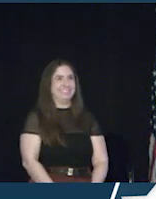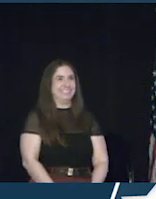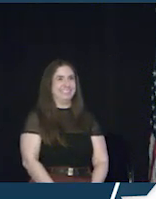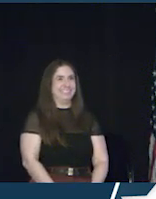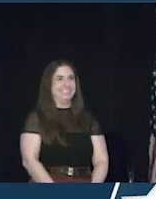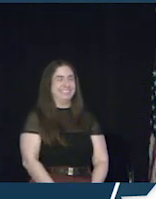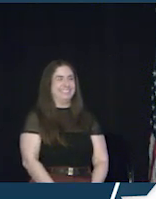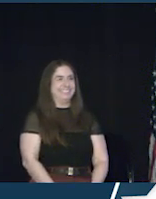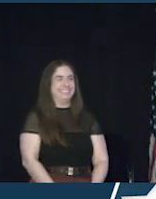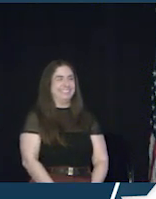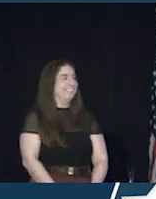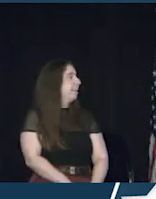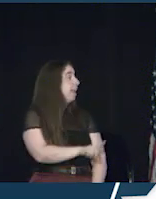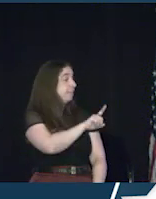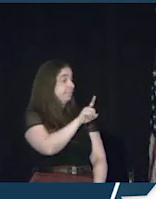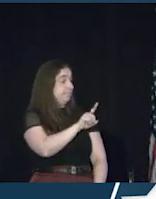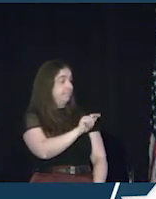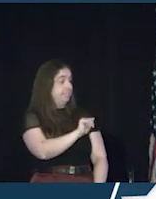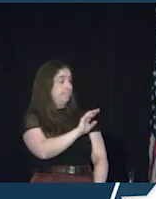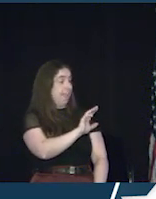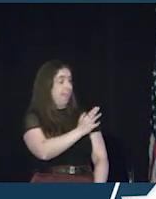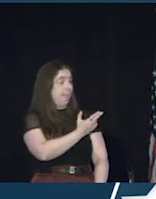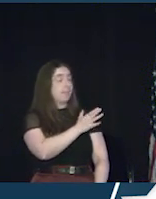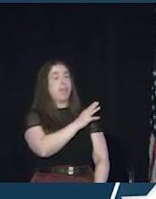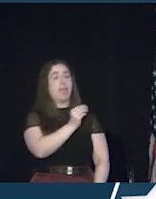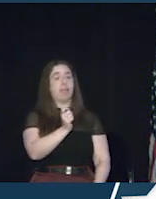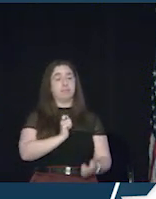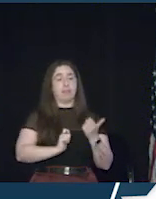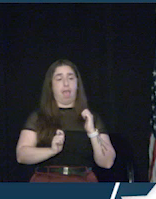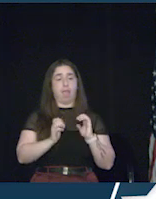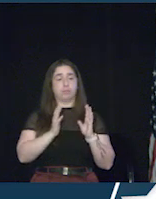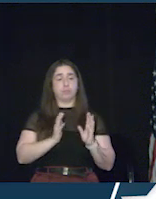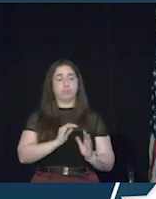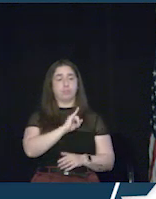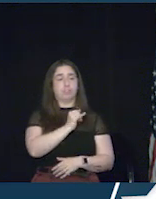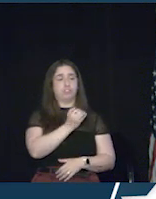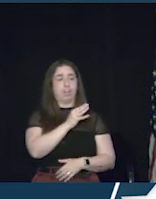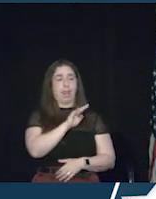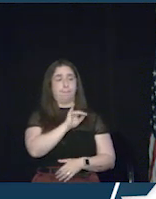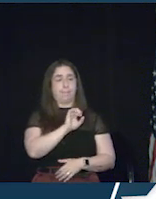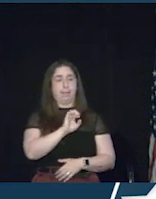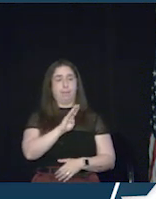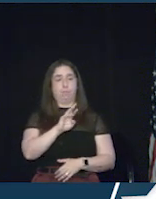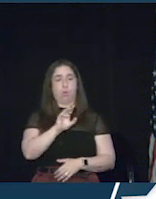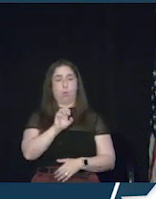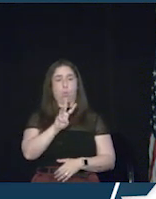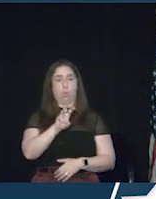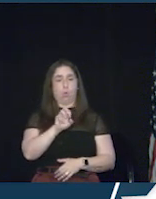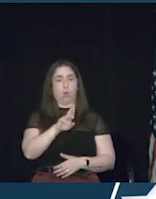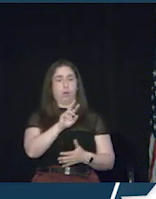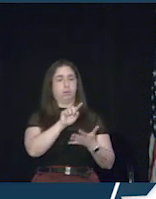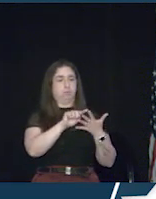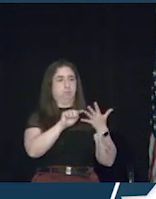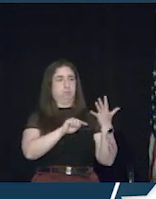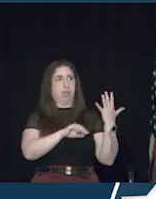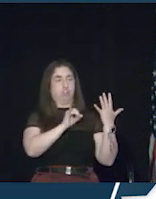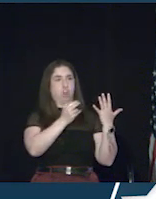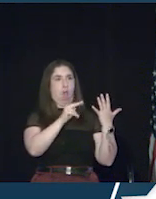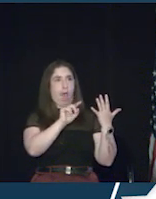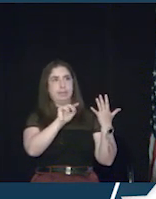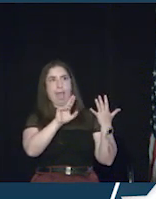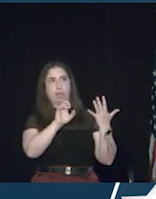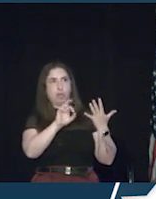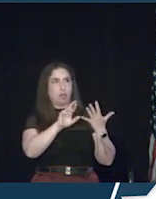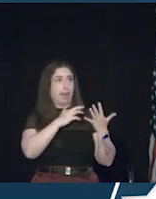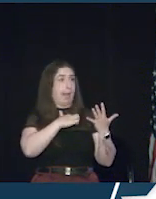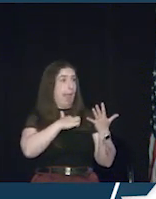And Zach and actress Jamie Brewer and actor-rapper John Tucker and I were